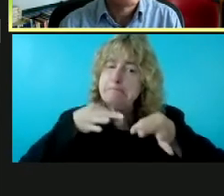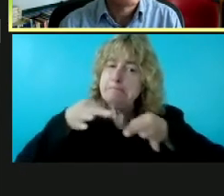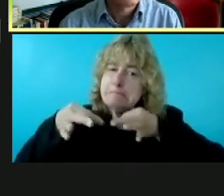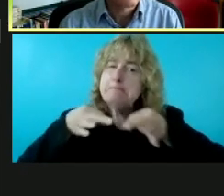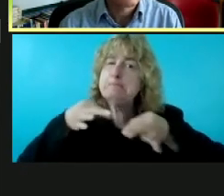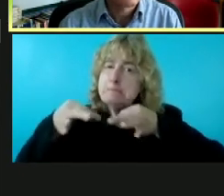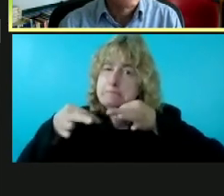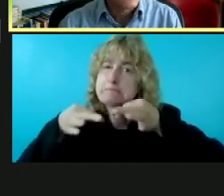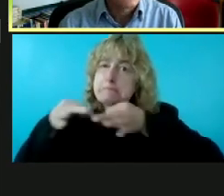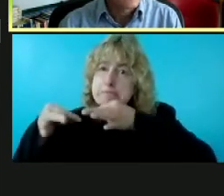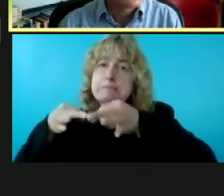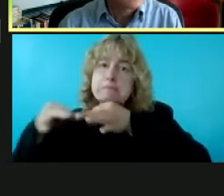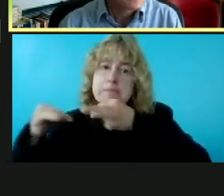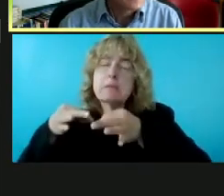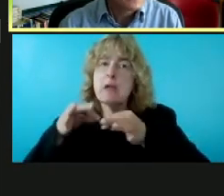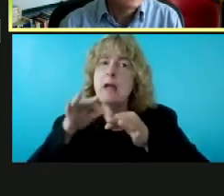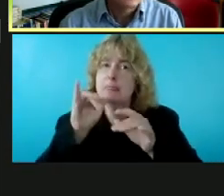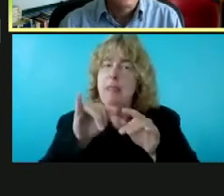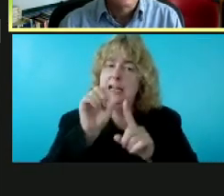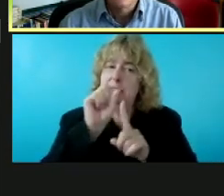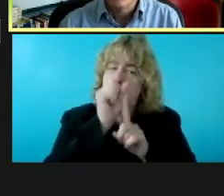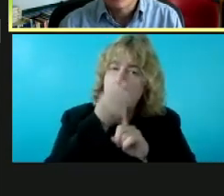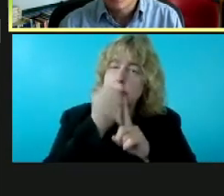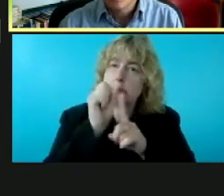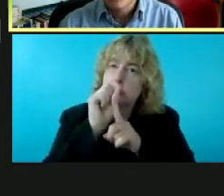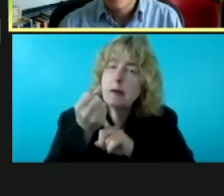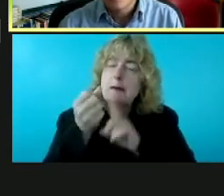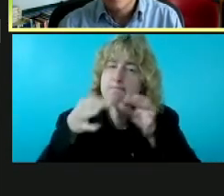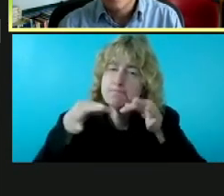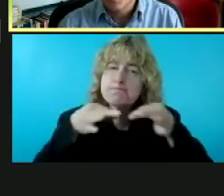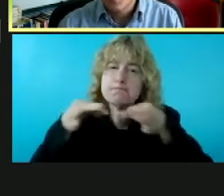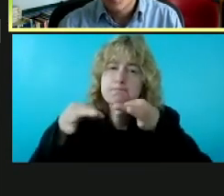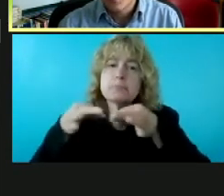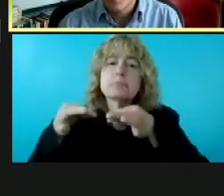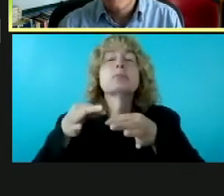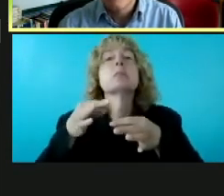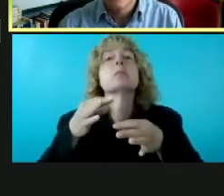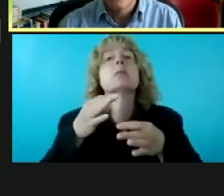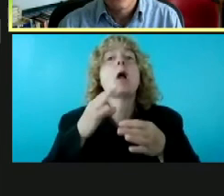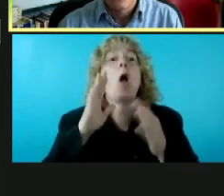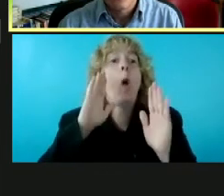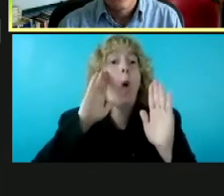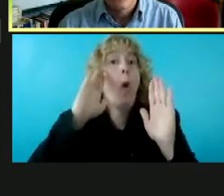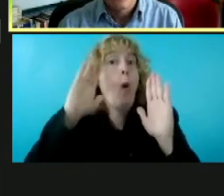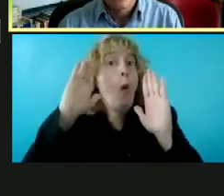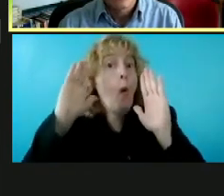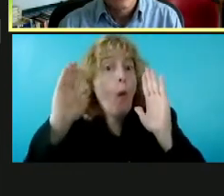points. And then next slide, and then we'll see, hopefully